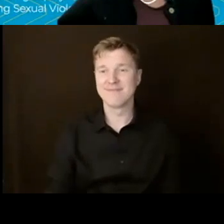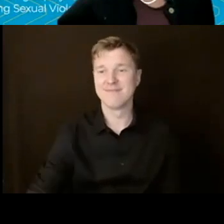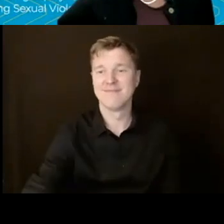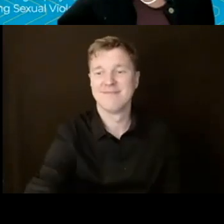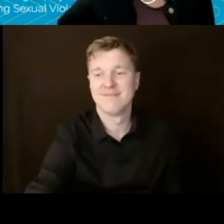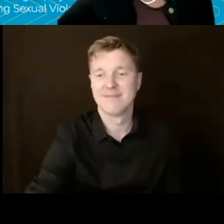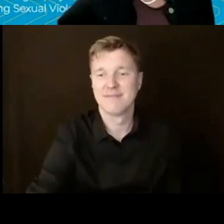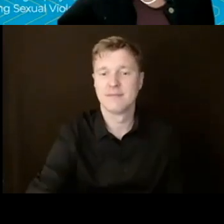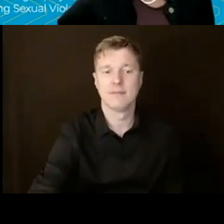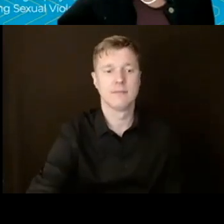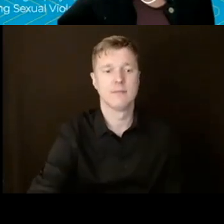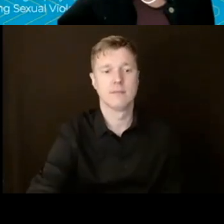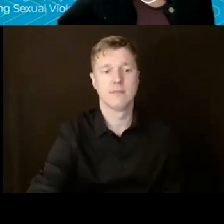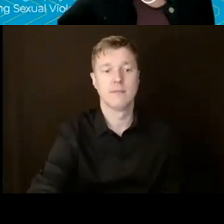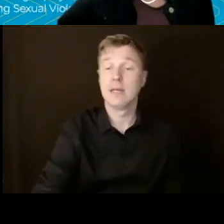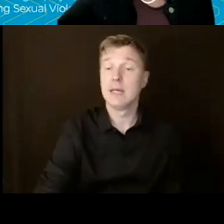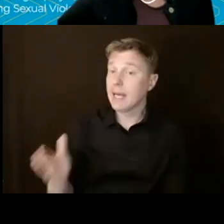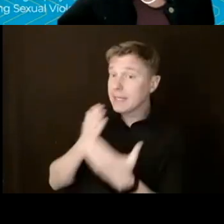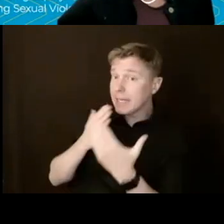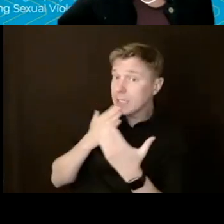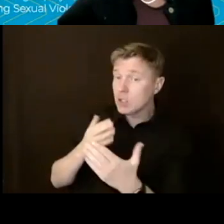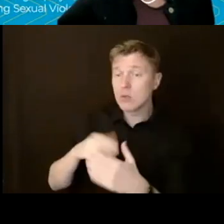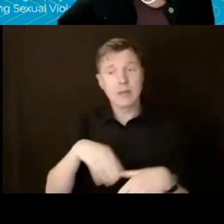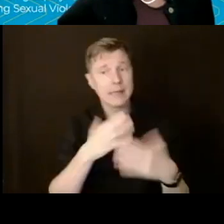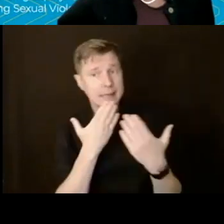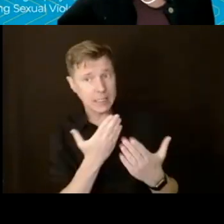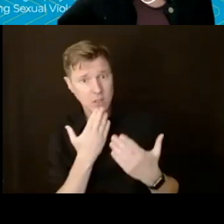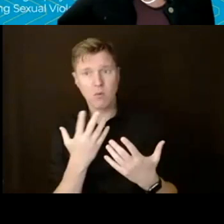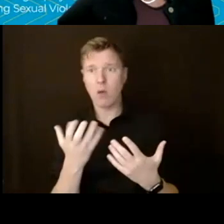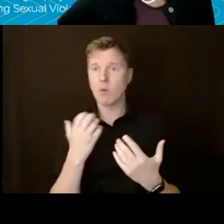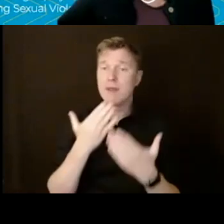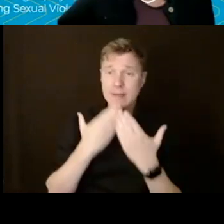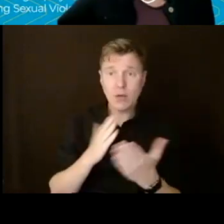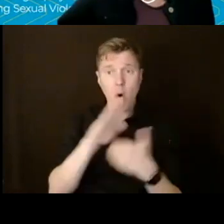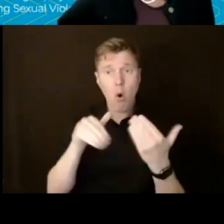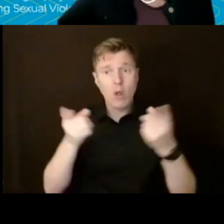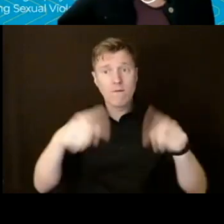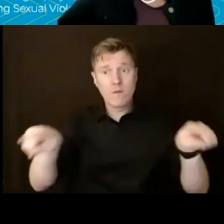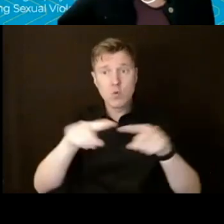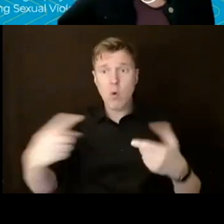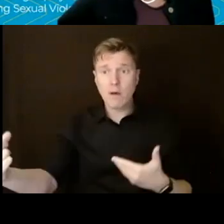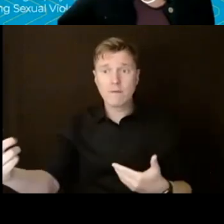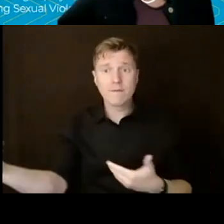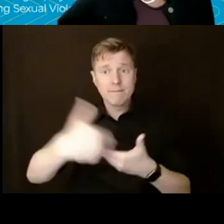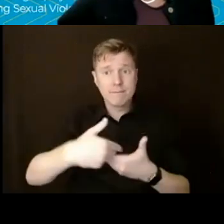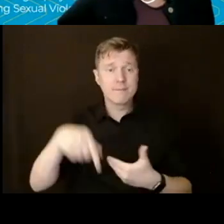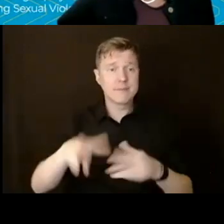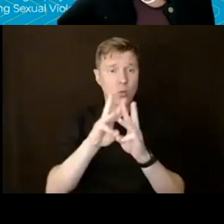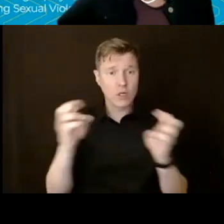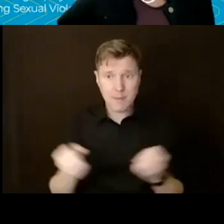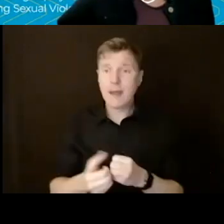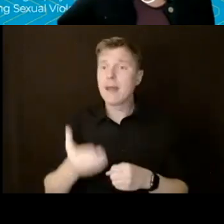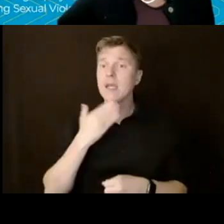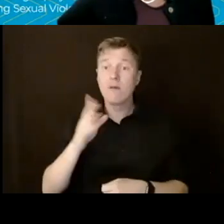Thank you so much, Janae. Thank you, Catherine. I want to just thank all of you who attended this workshop. Thank you to our